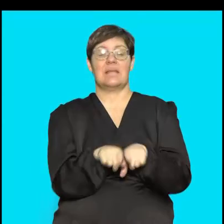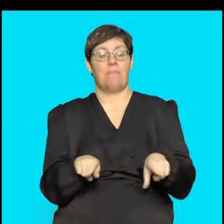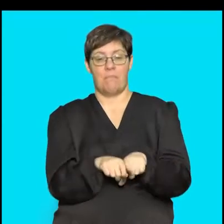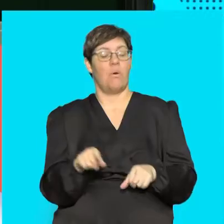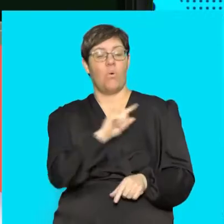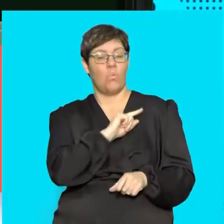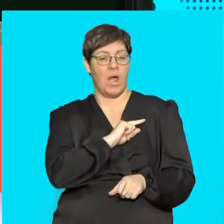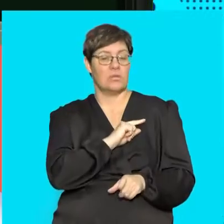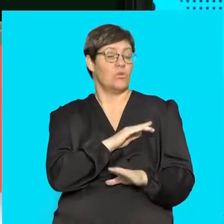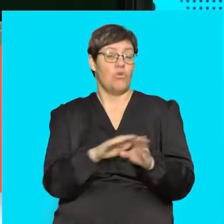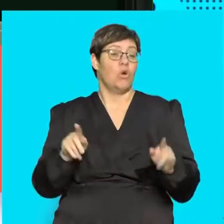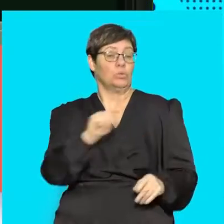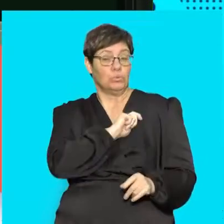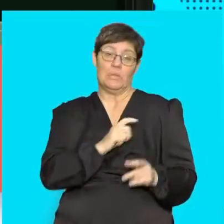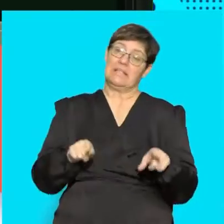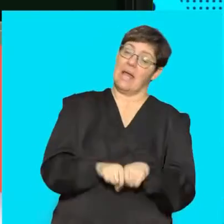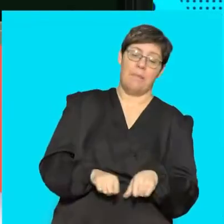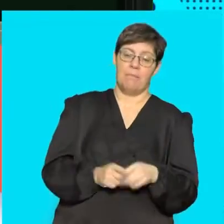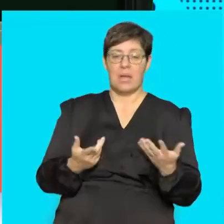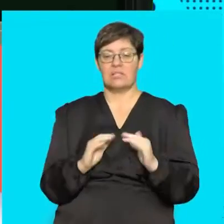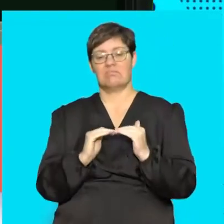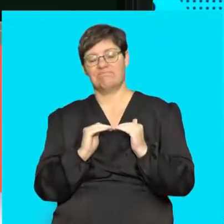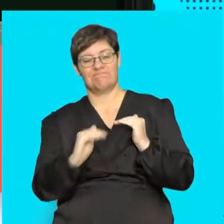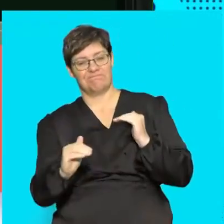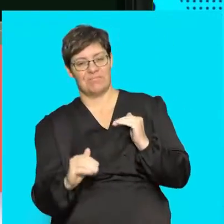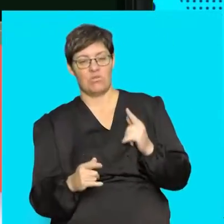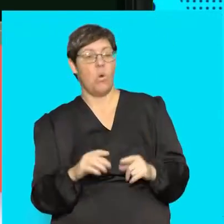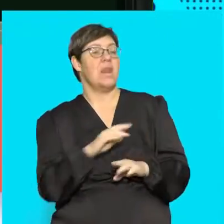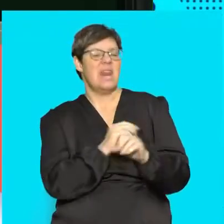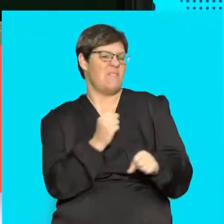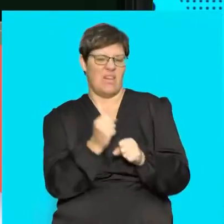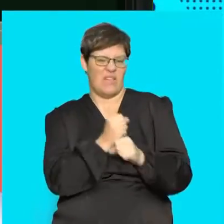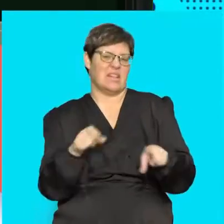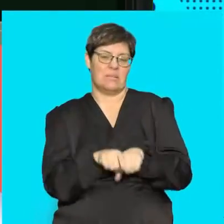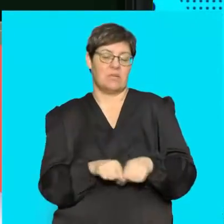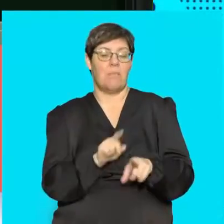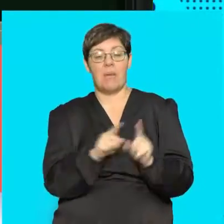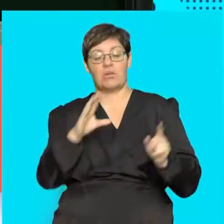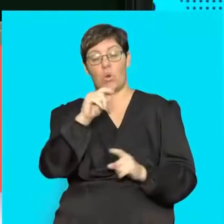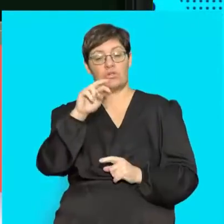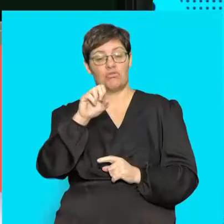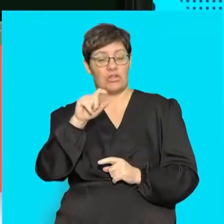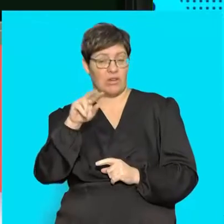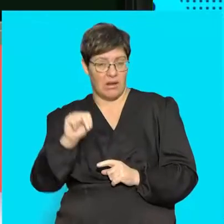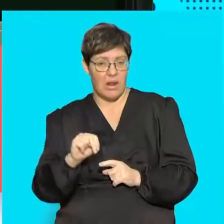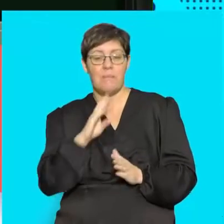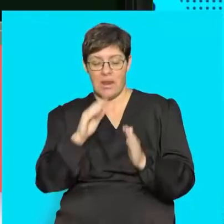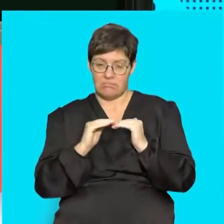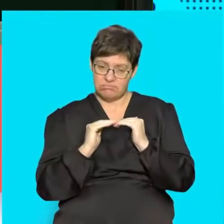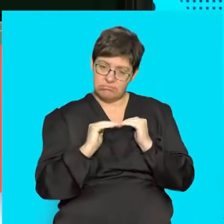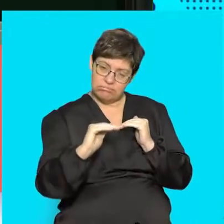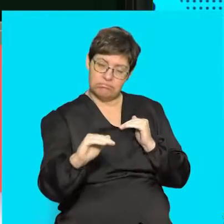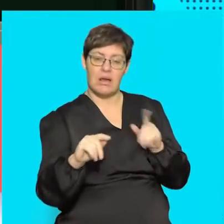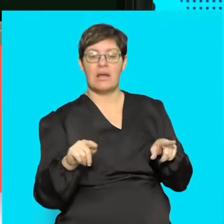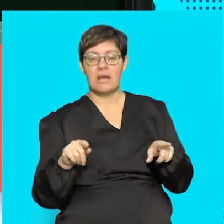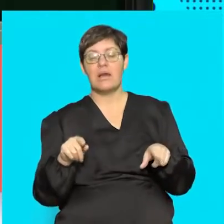the same because it's not necessarily the same. It's actually never really the same, but the concentration remains constant